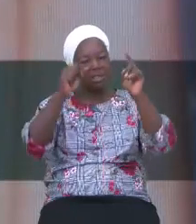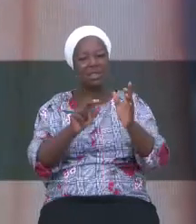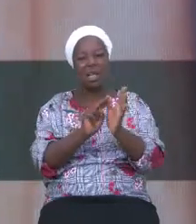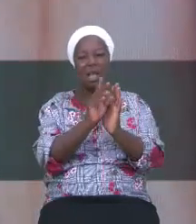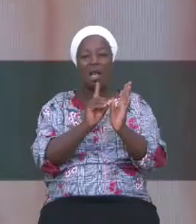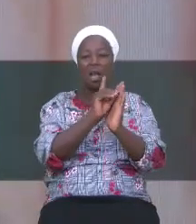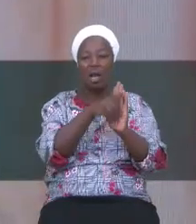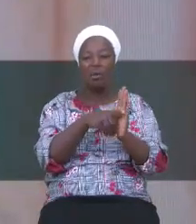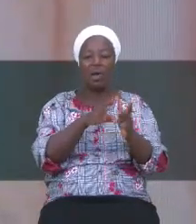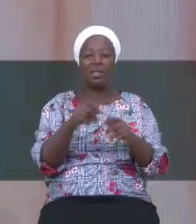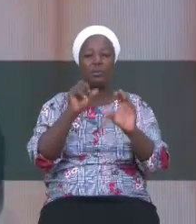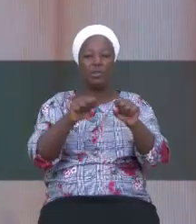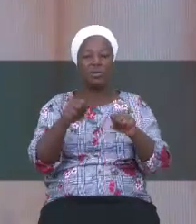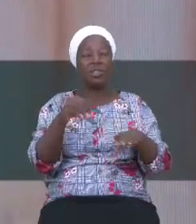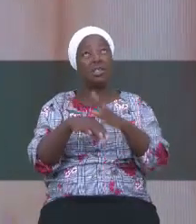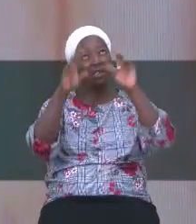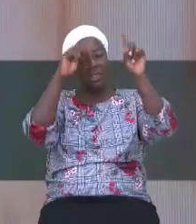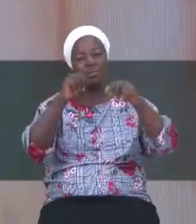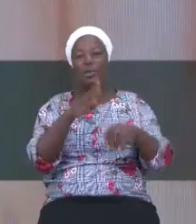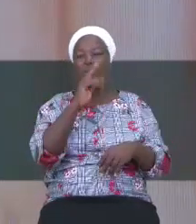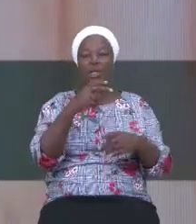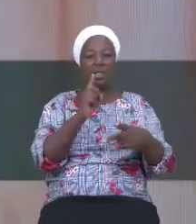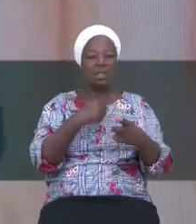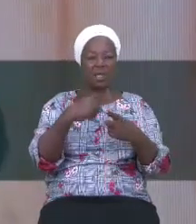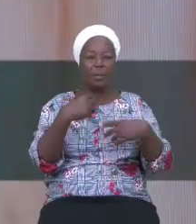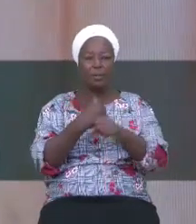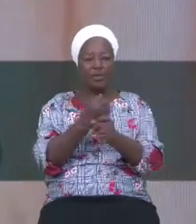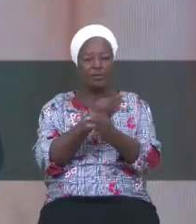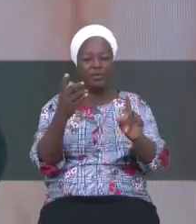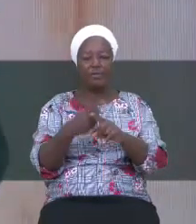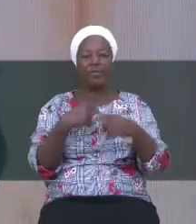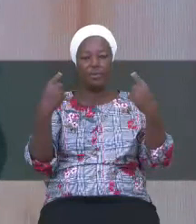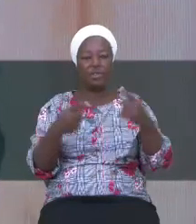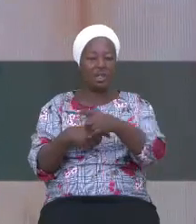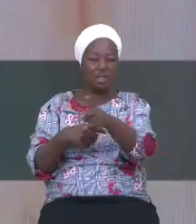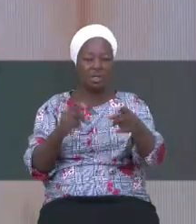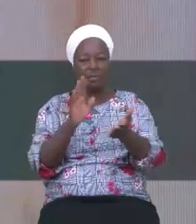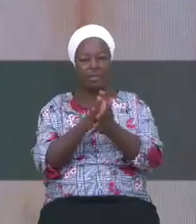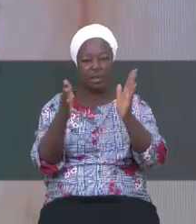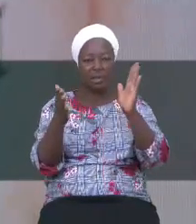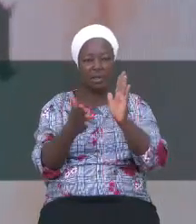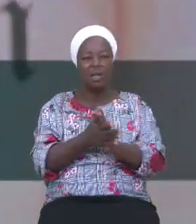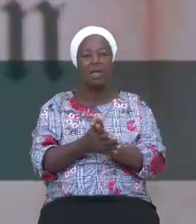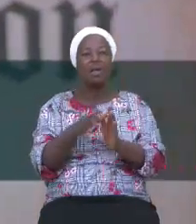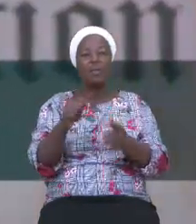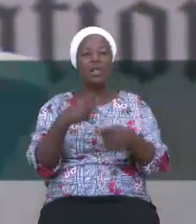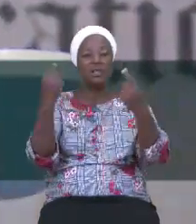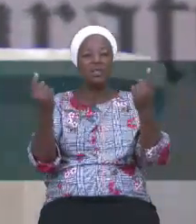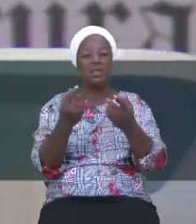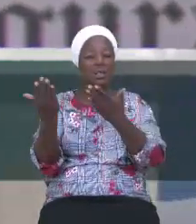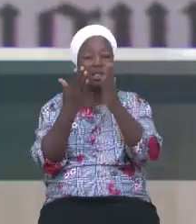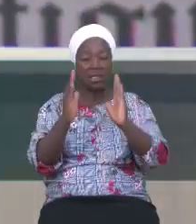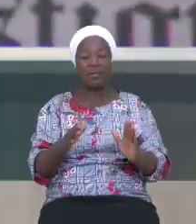in him, being then made free from sin, ye became the servants